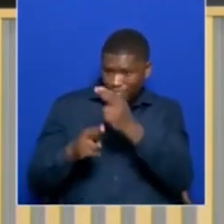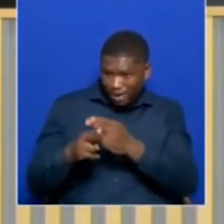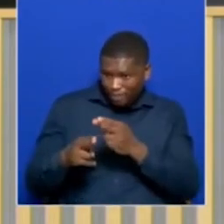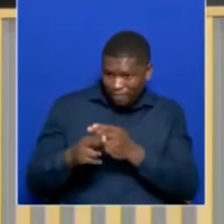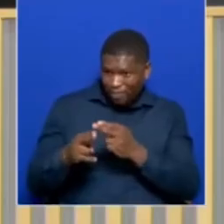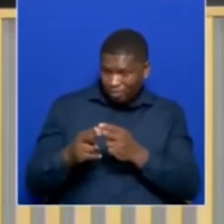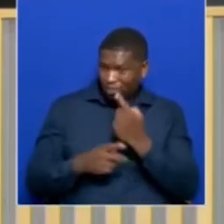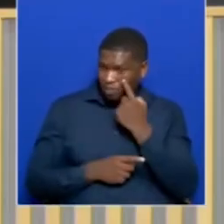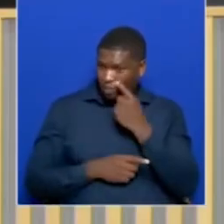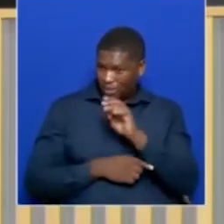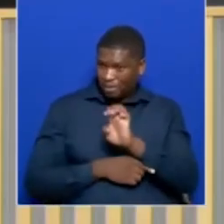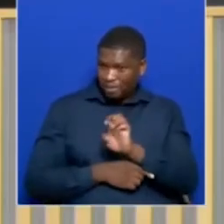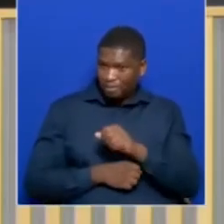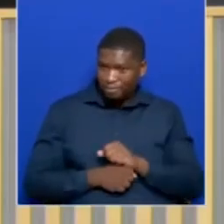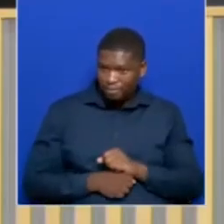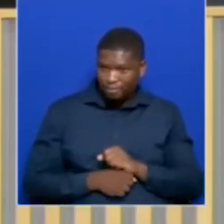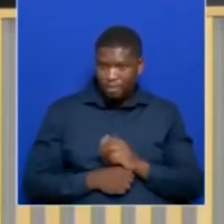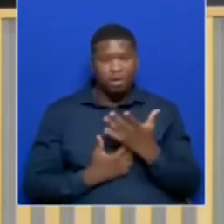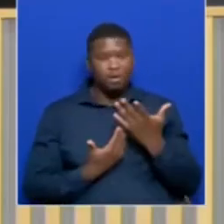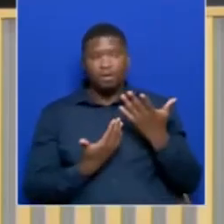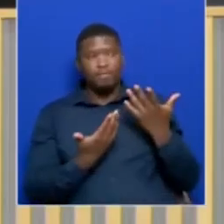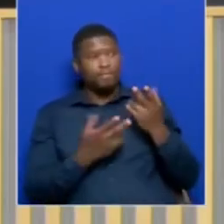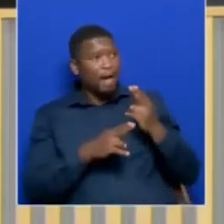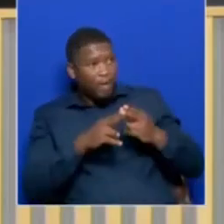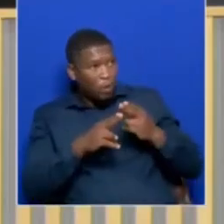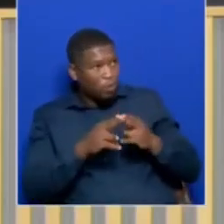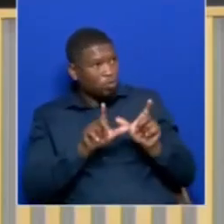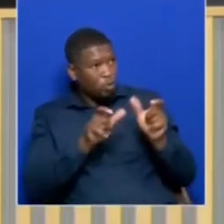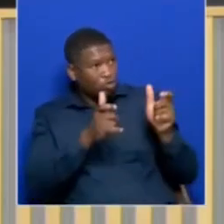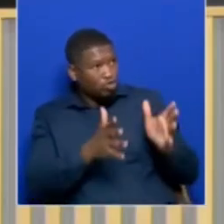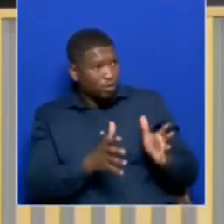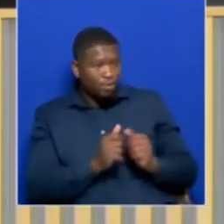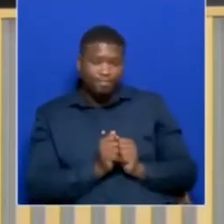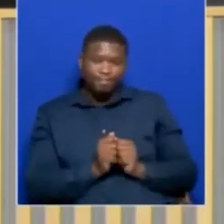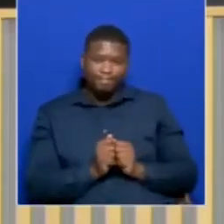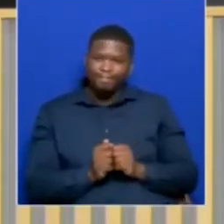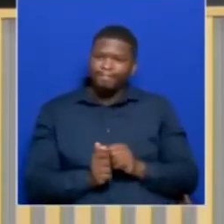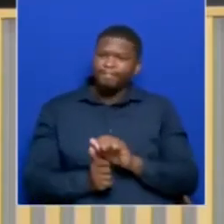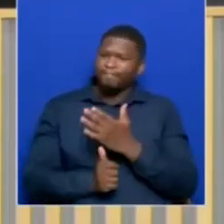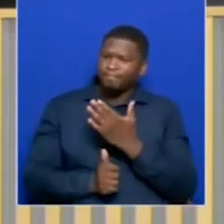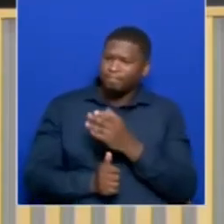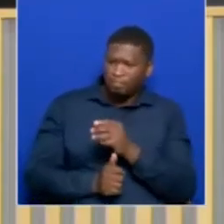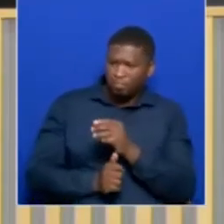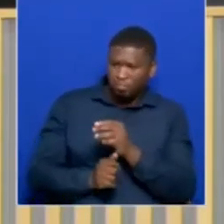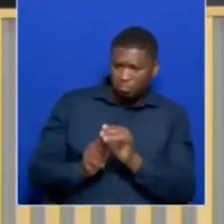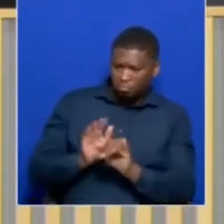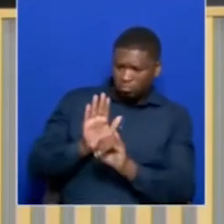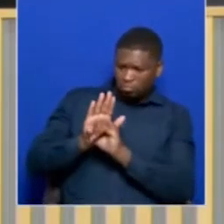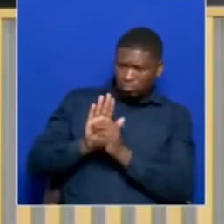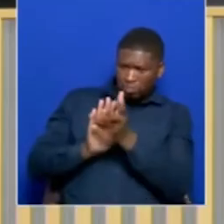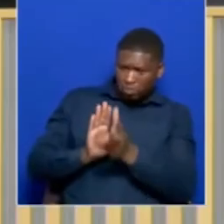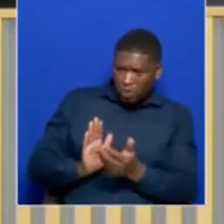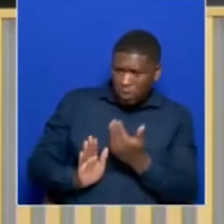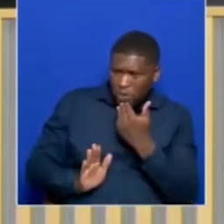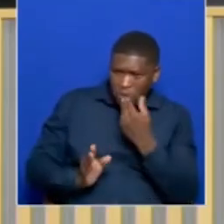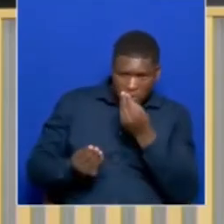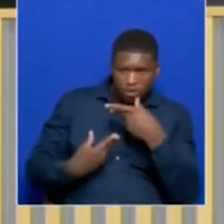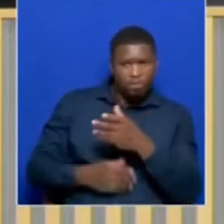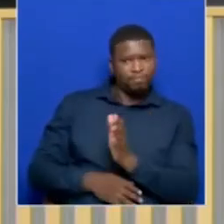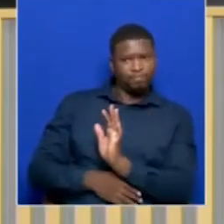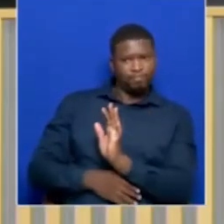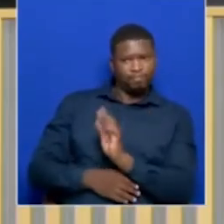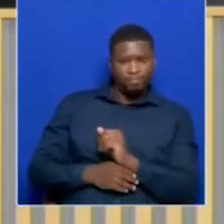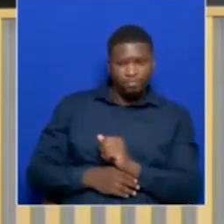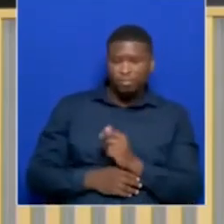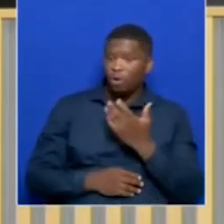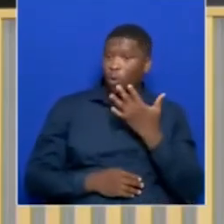Afternoon, Commissioner. Without disclosing your identity, when the minister first contacted you on